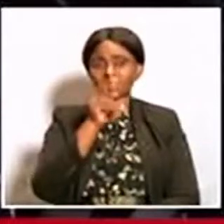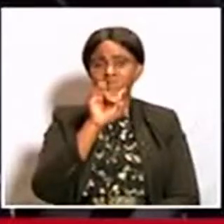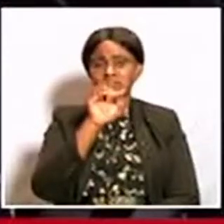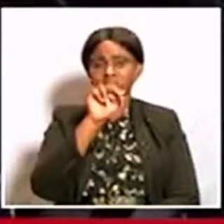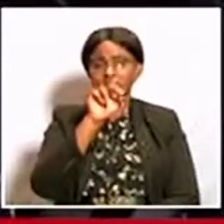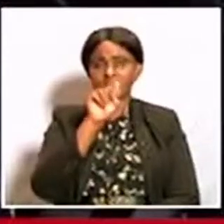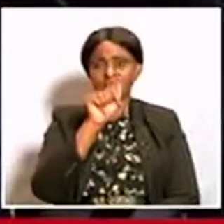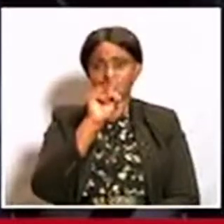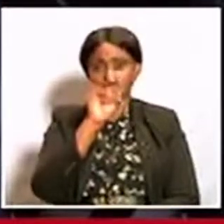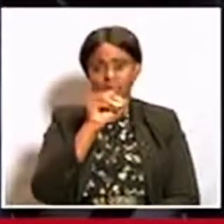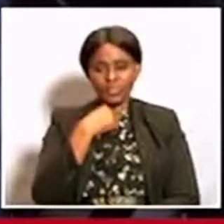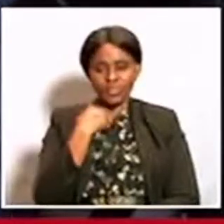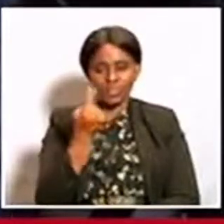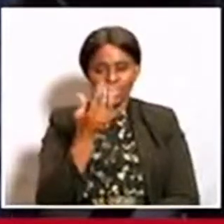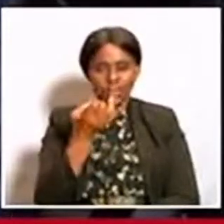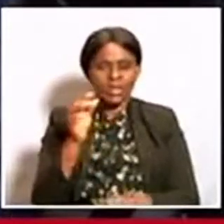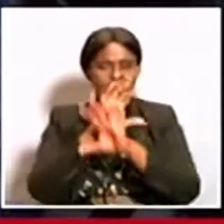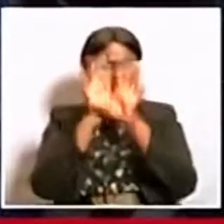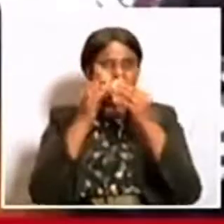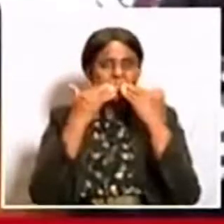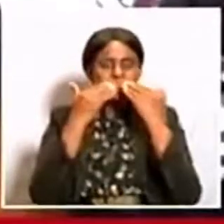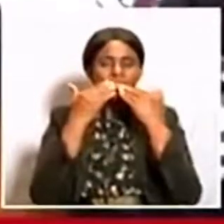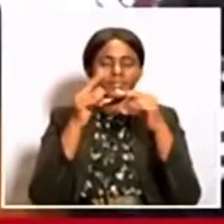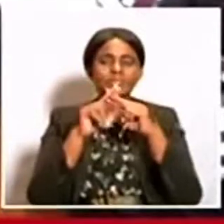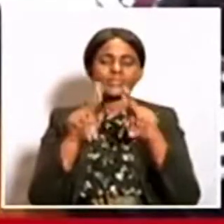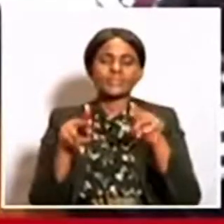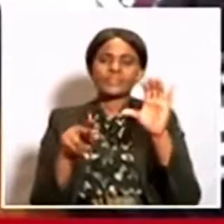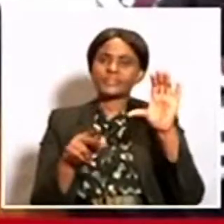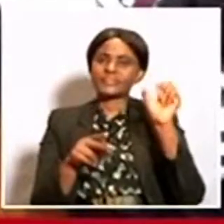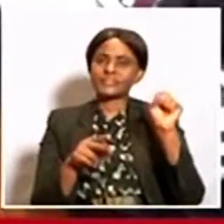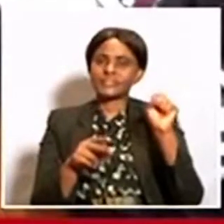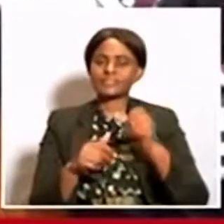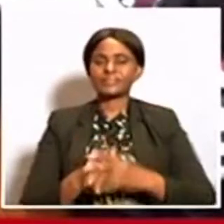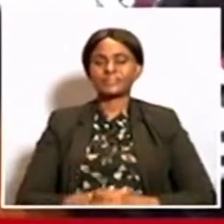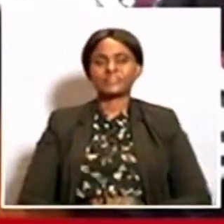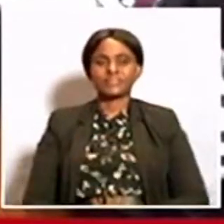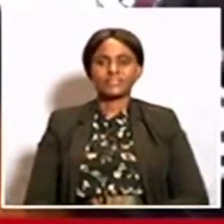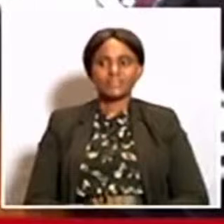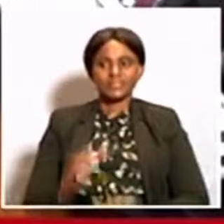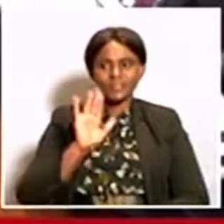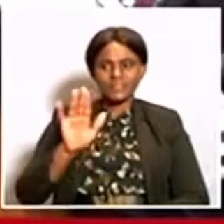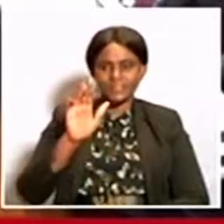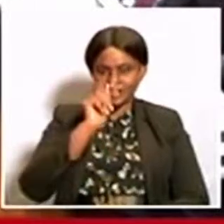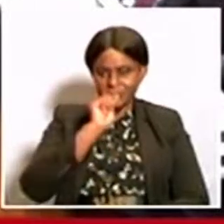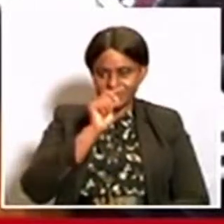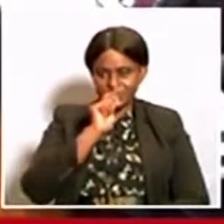that clarification, Chair. Thank you. Thank you very much, CS. Your mic.